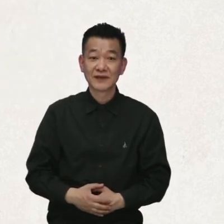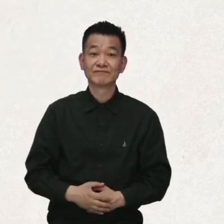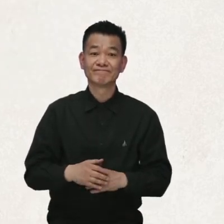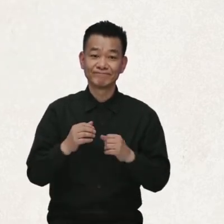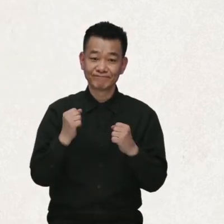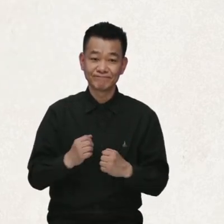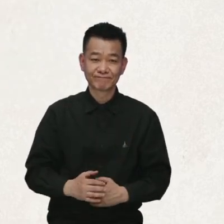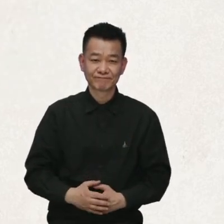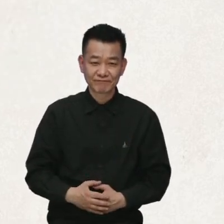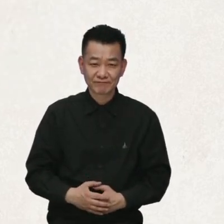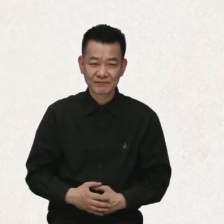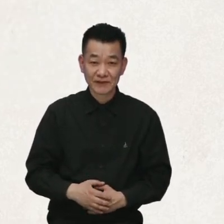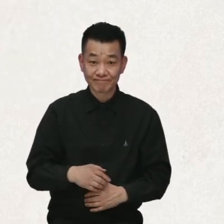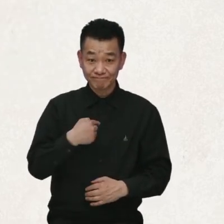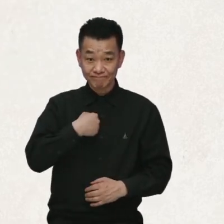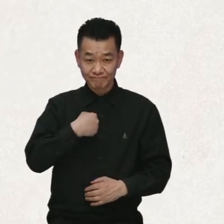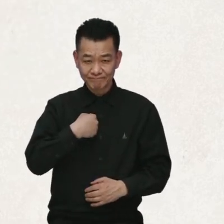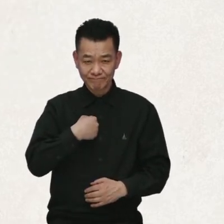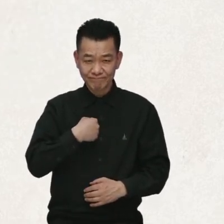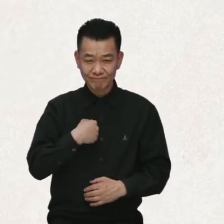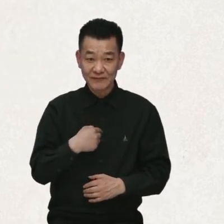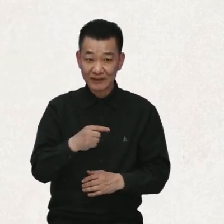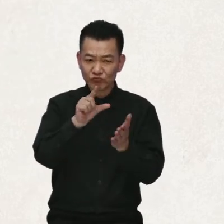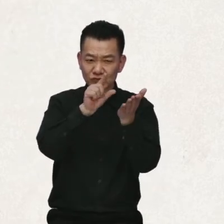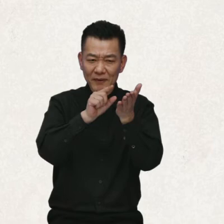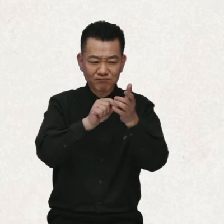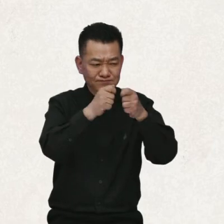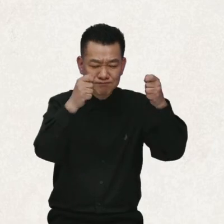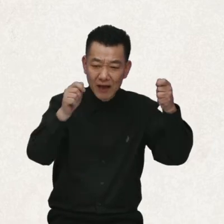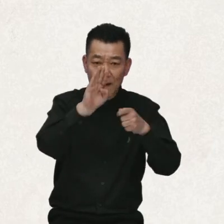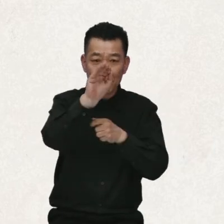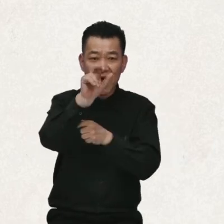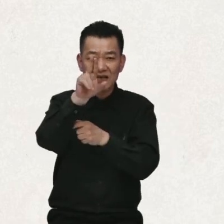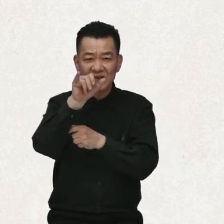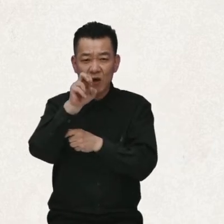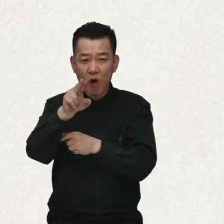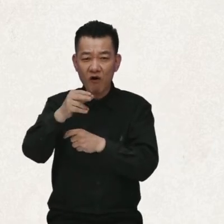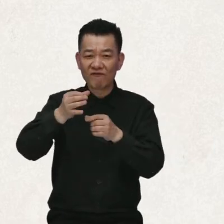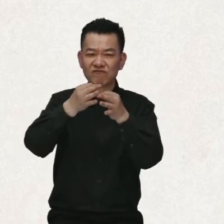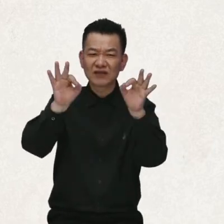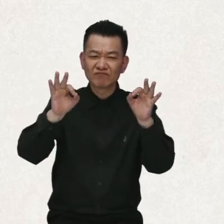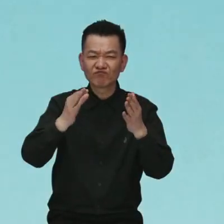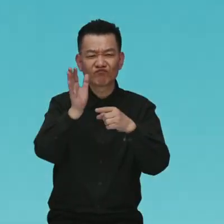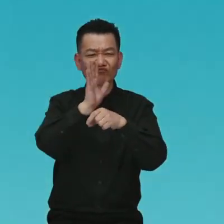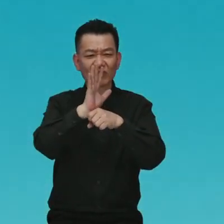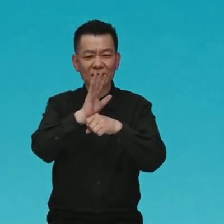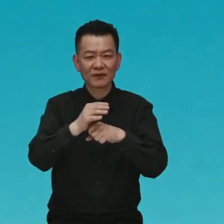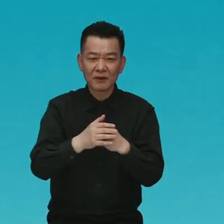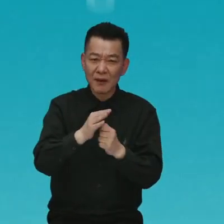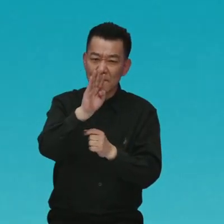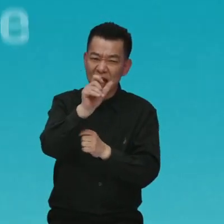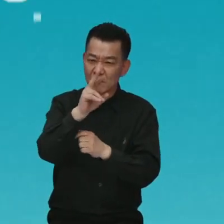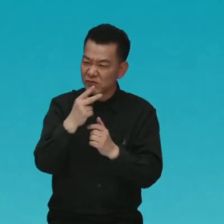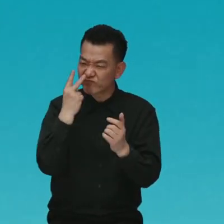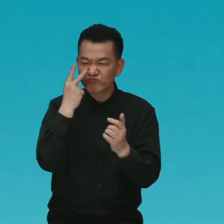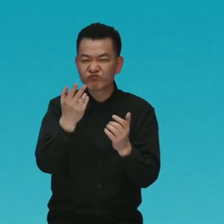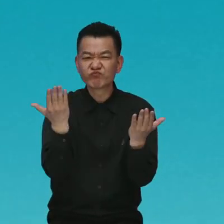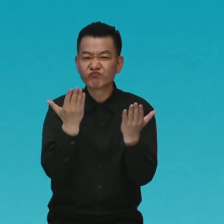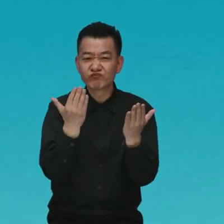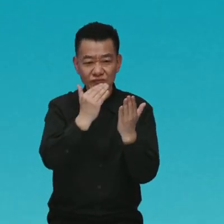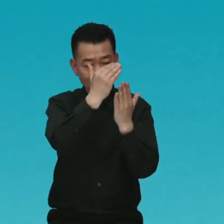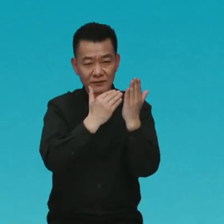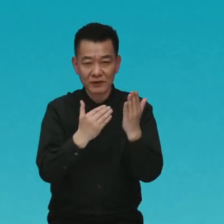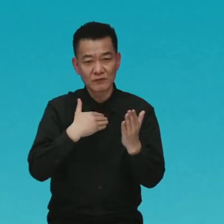I see. I've once read a term, barrier-free movie, from a news article. I want to learn more about what